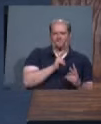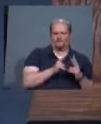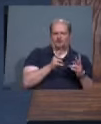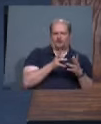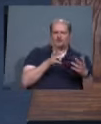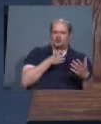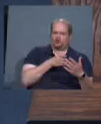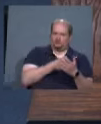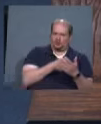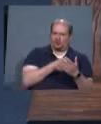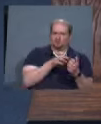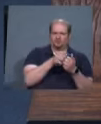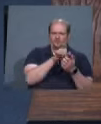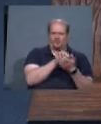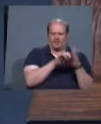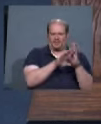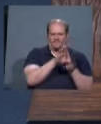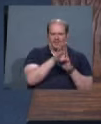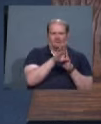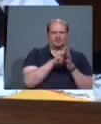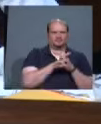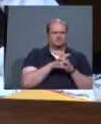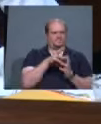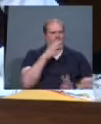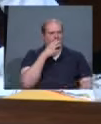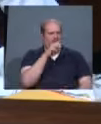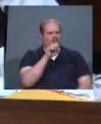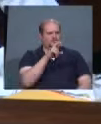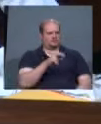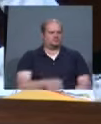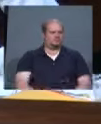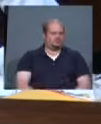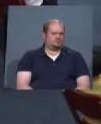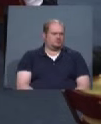much opposed to that development. Thank you, sir.